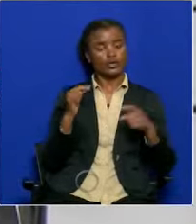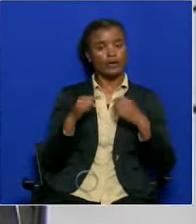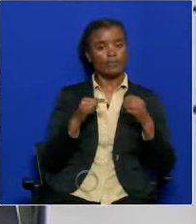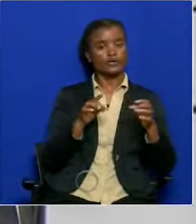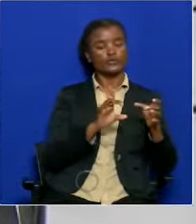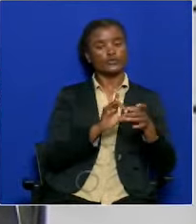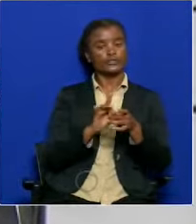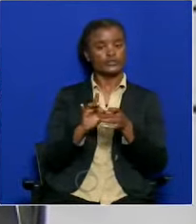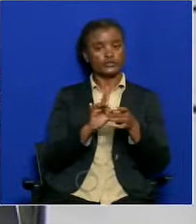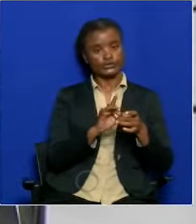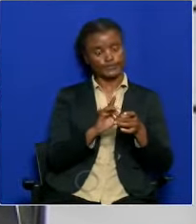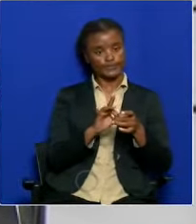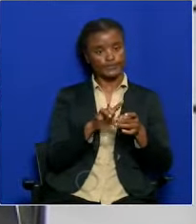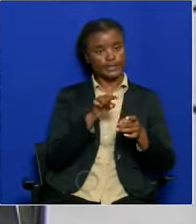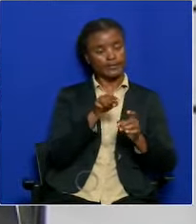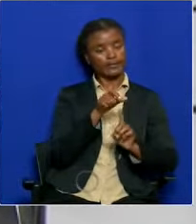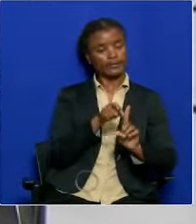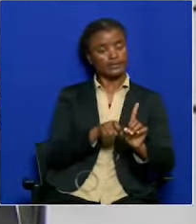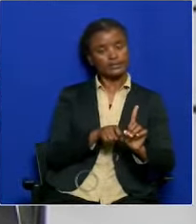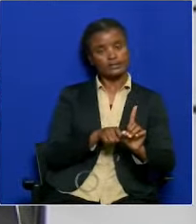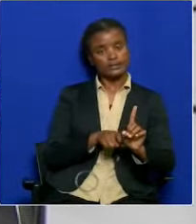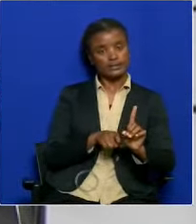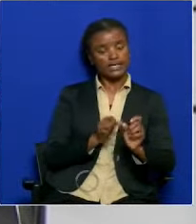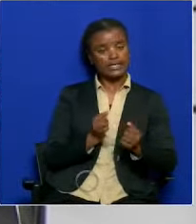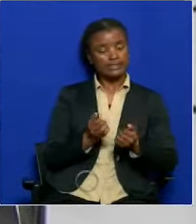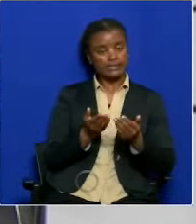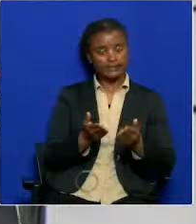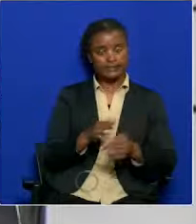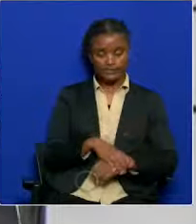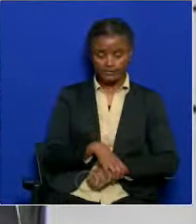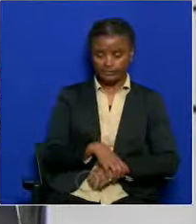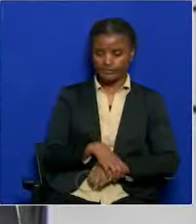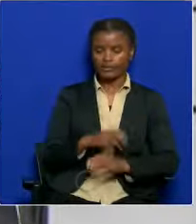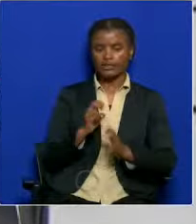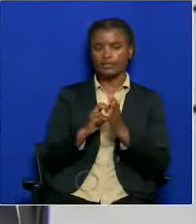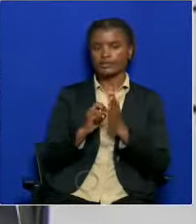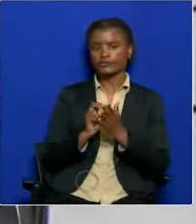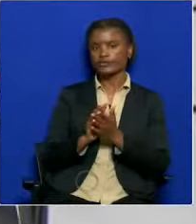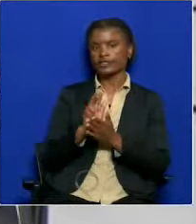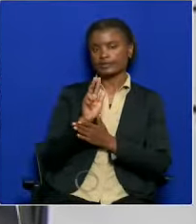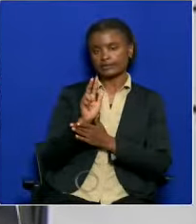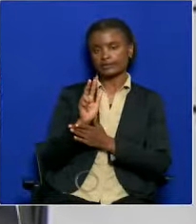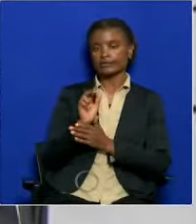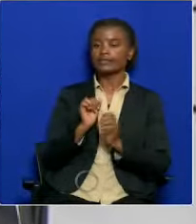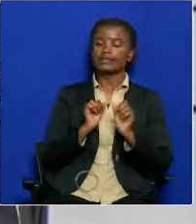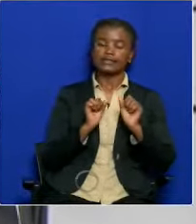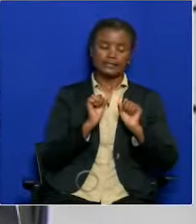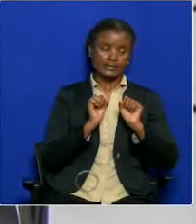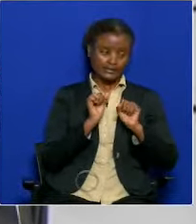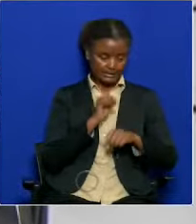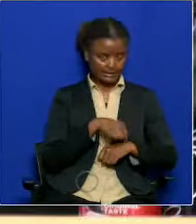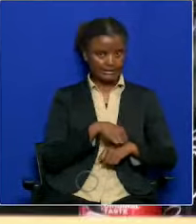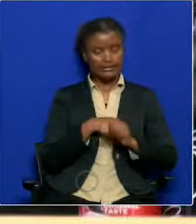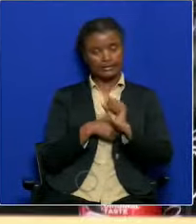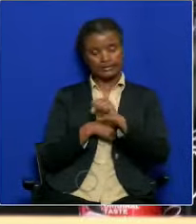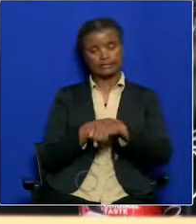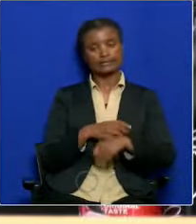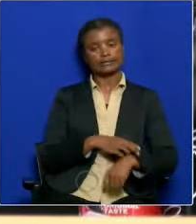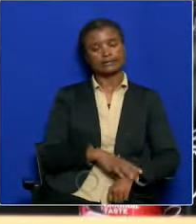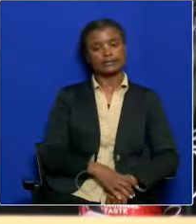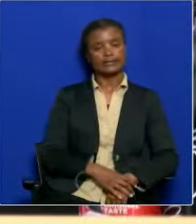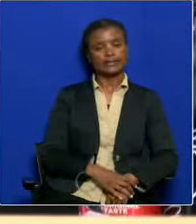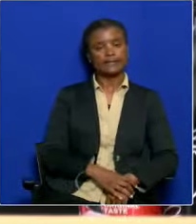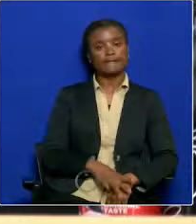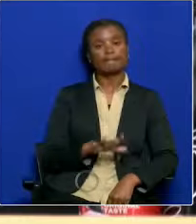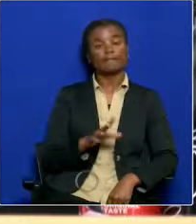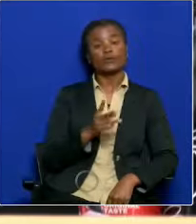person? I think Regulation 18 of 20. Yes, precisely. Yes. And you